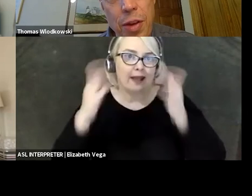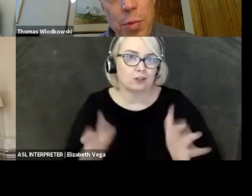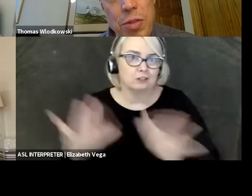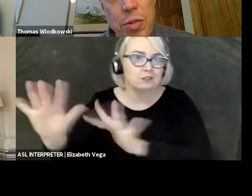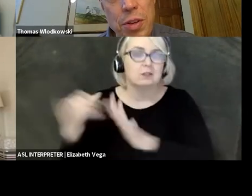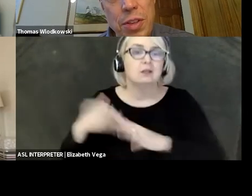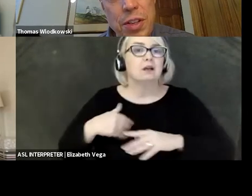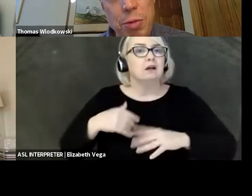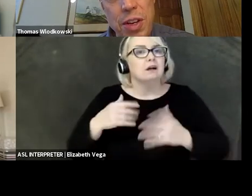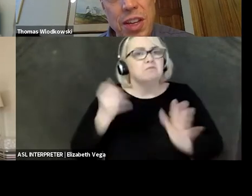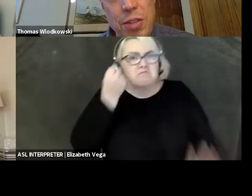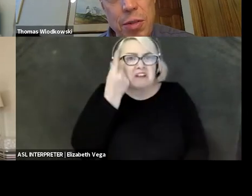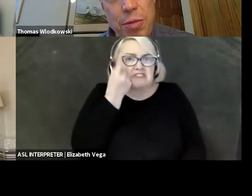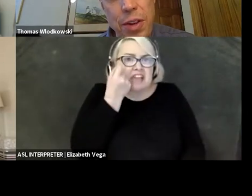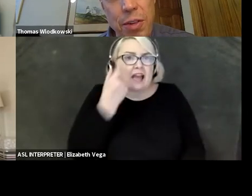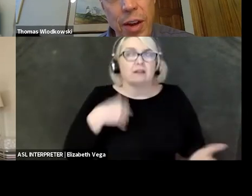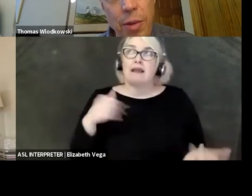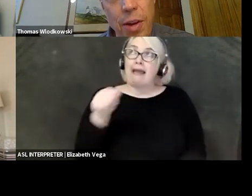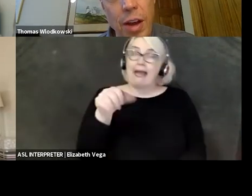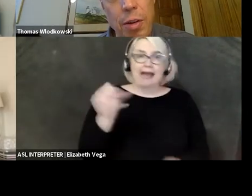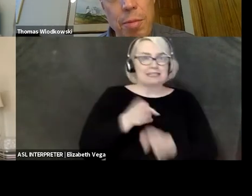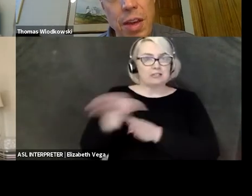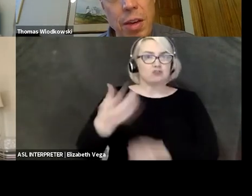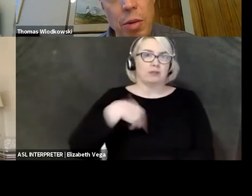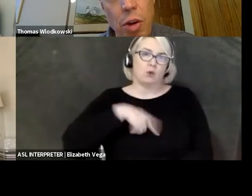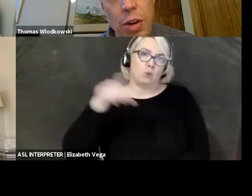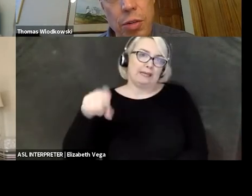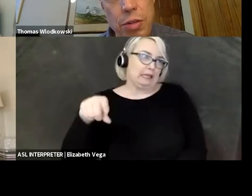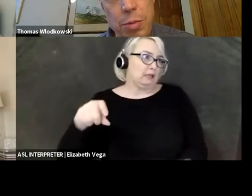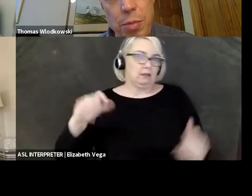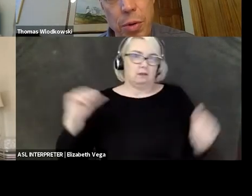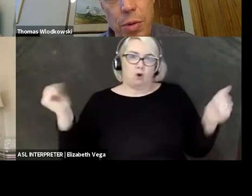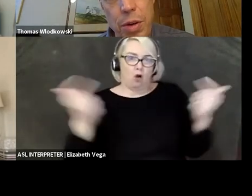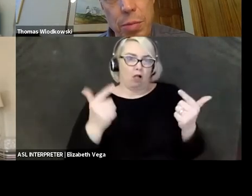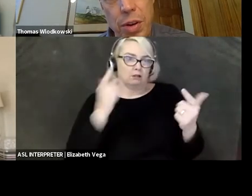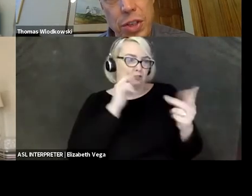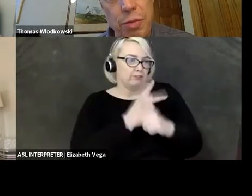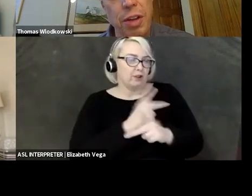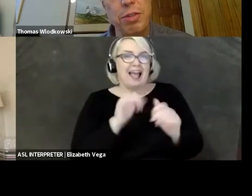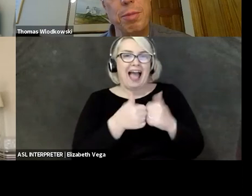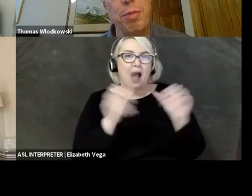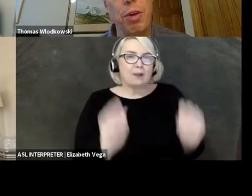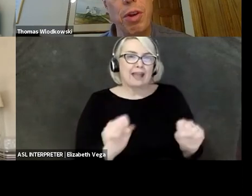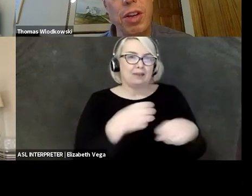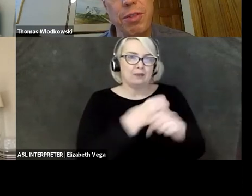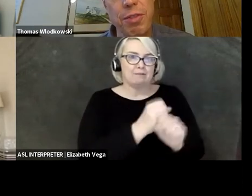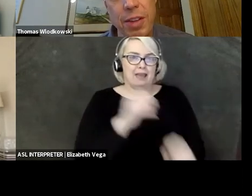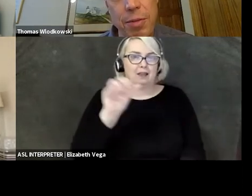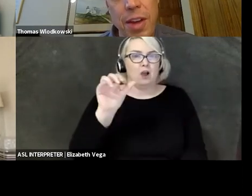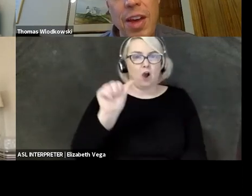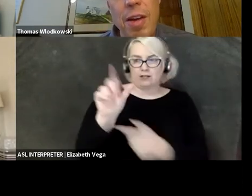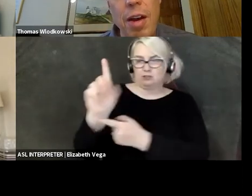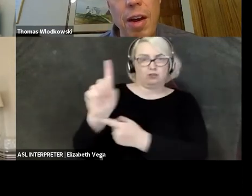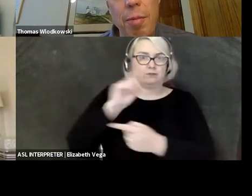I think we do as an industry need to figure out how to make audio description more, production of audio description more cost